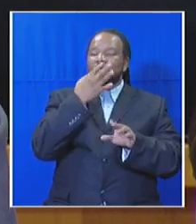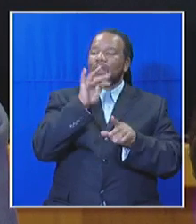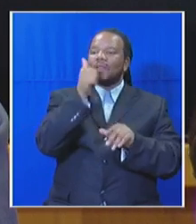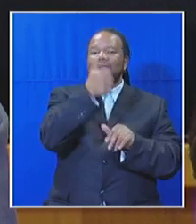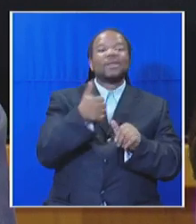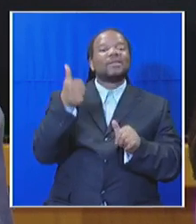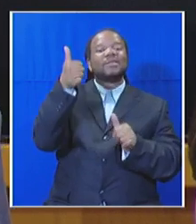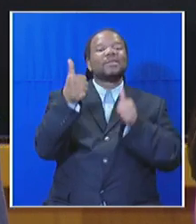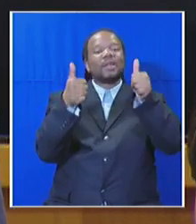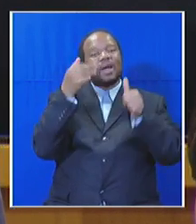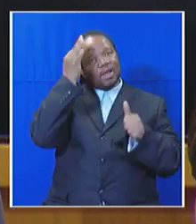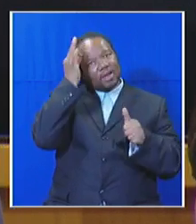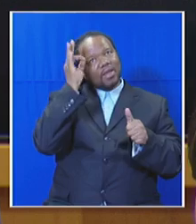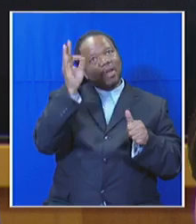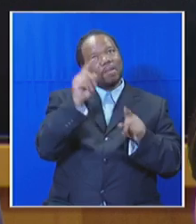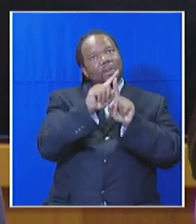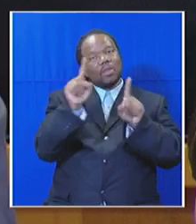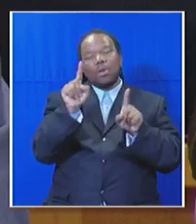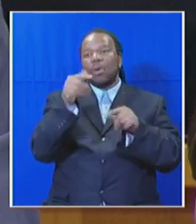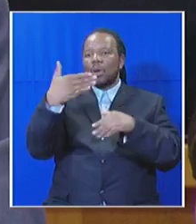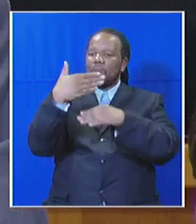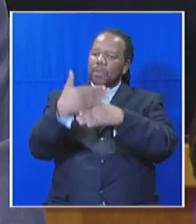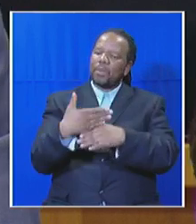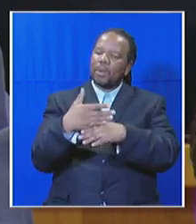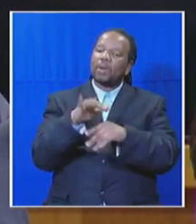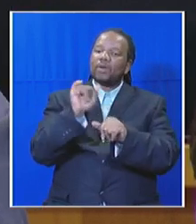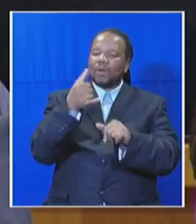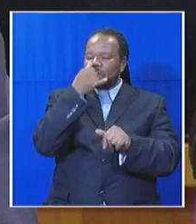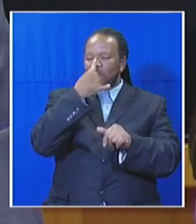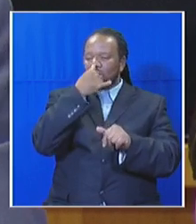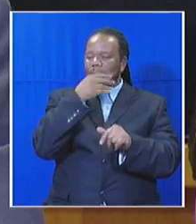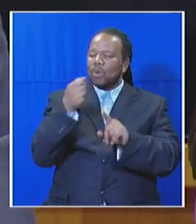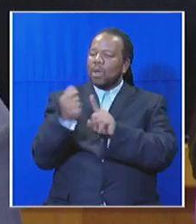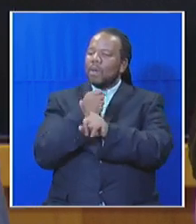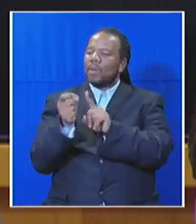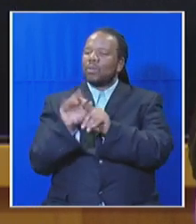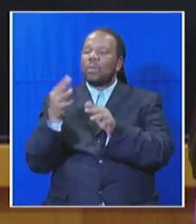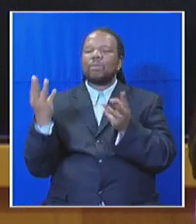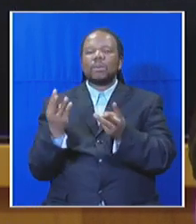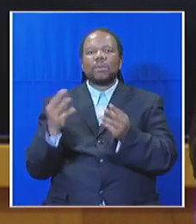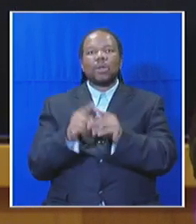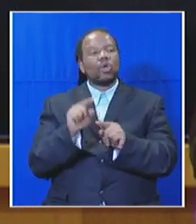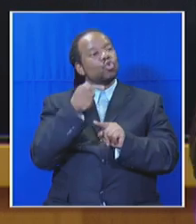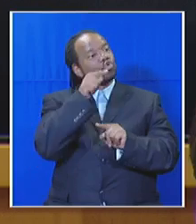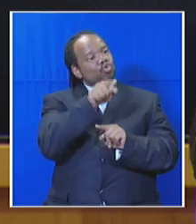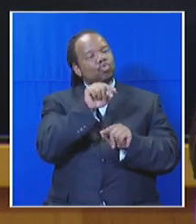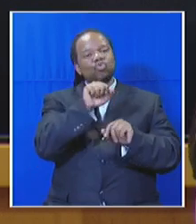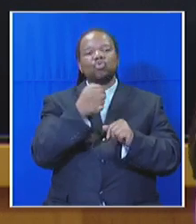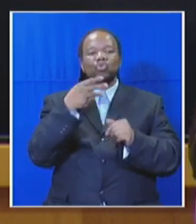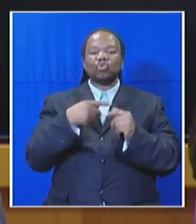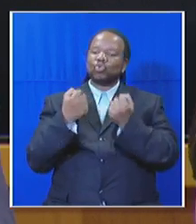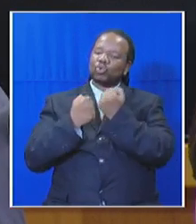government officials from facing prosecution on crimes against humanity, which you shamelessly supported at the